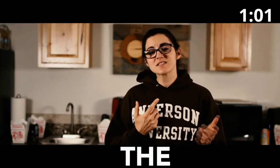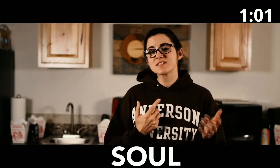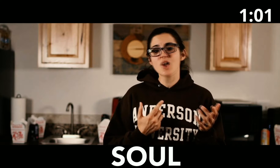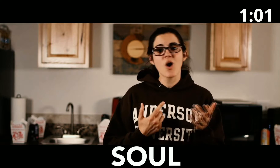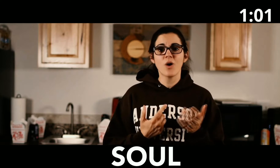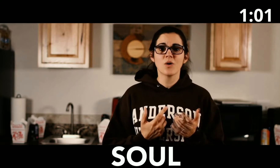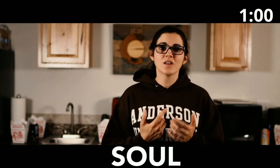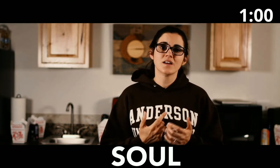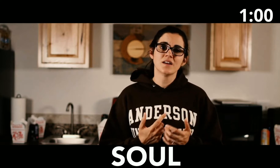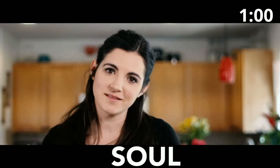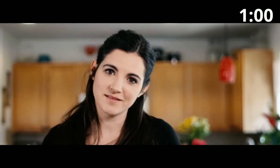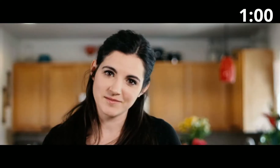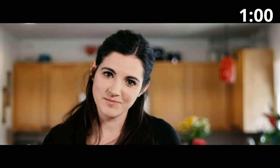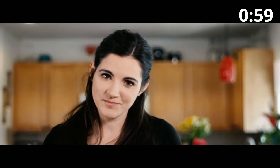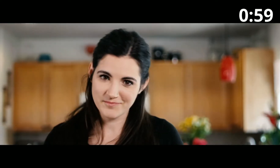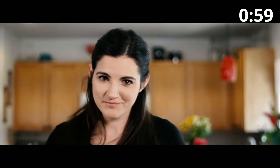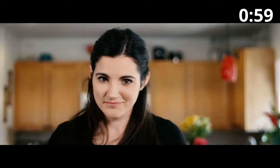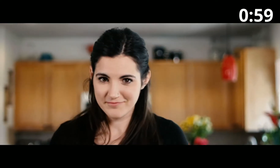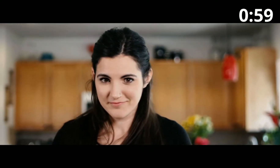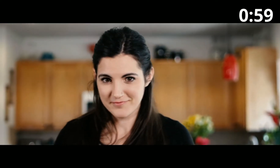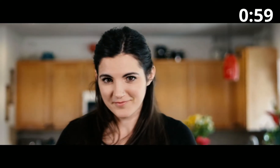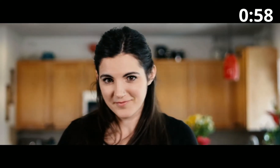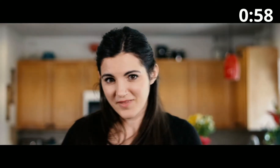heal the soul.